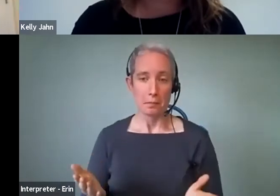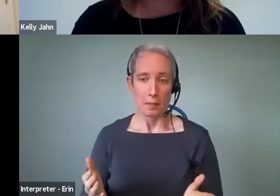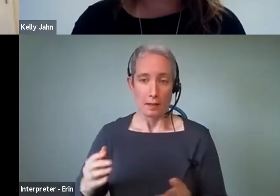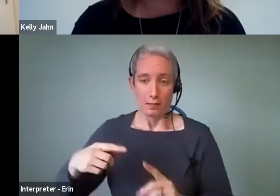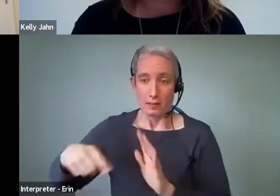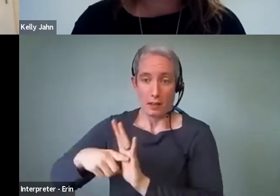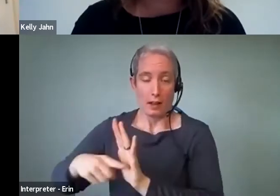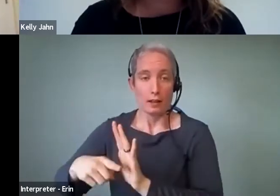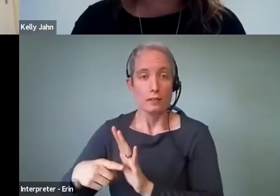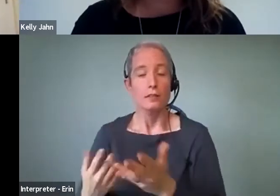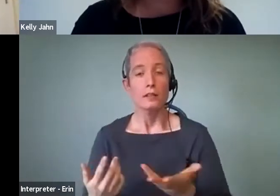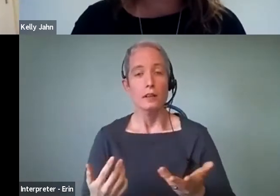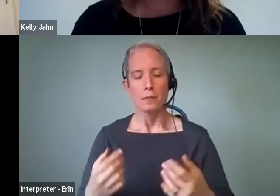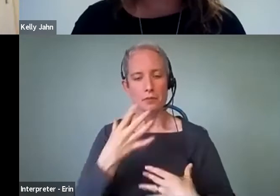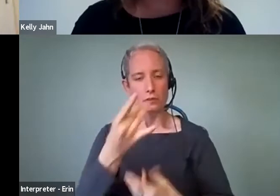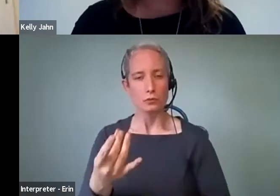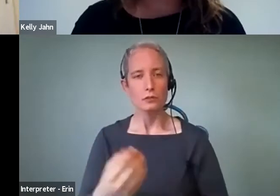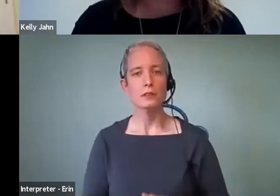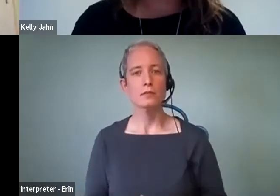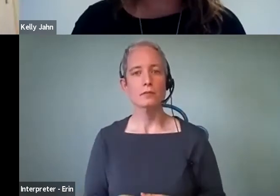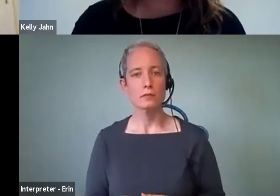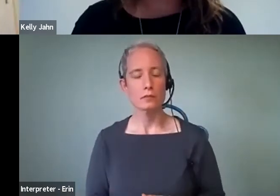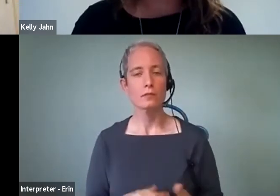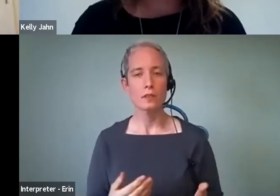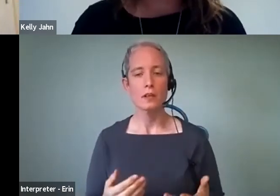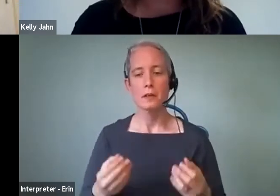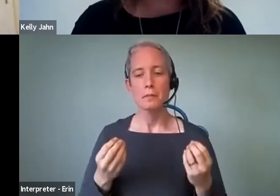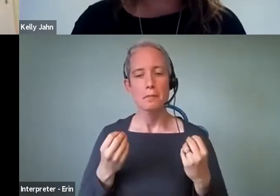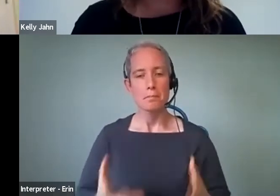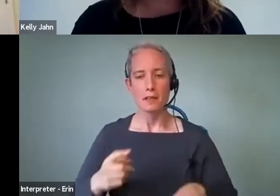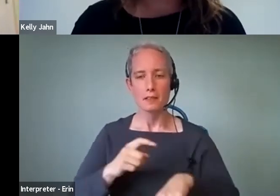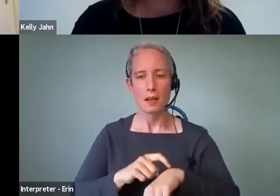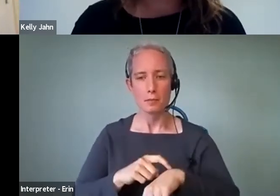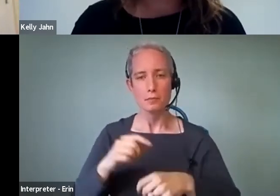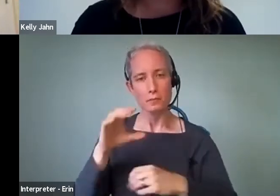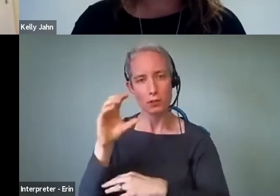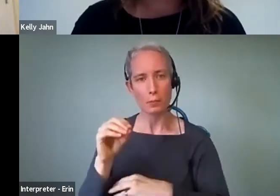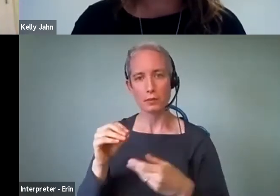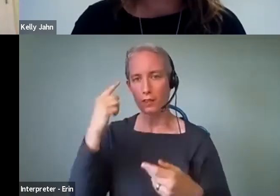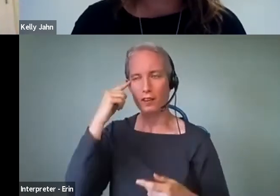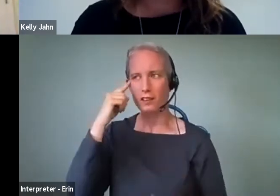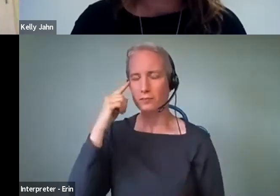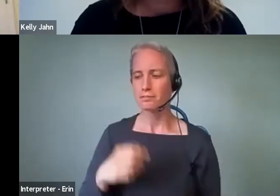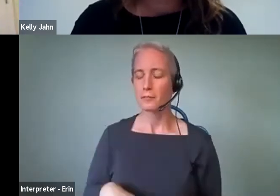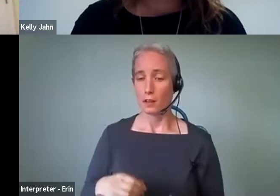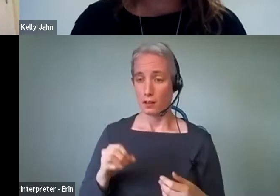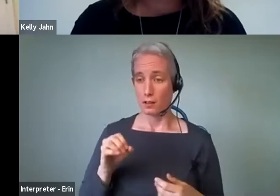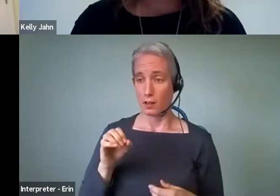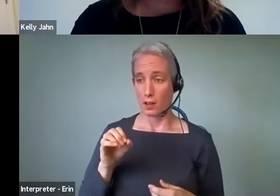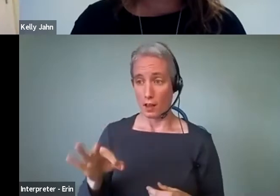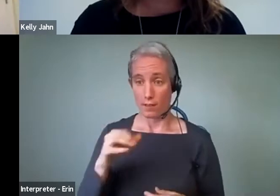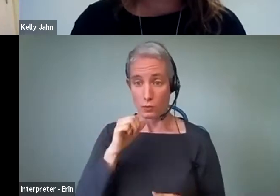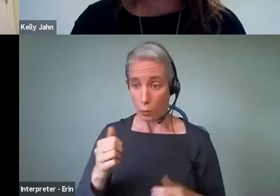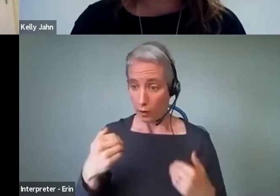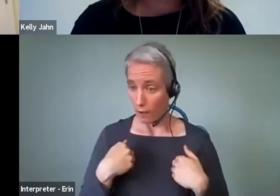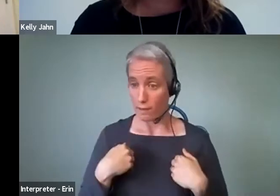spaces. I find that very interesting, because a lot of times companies or organizations would think that if I don't have all employees, all of them at